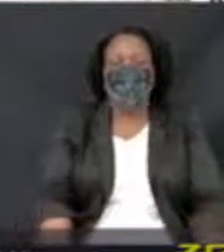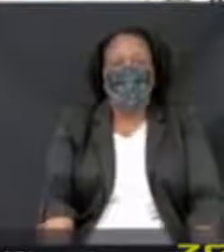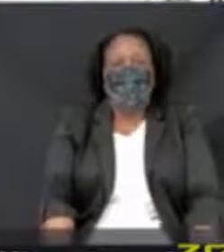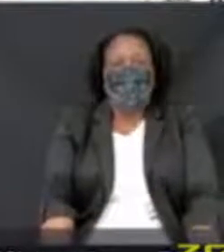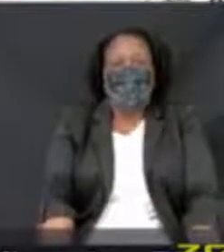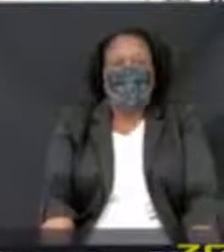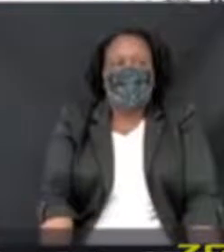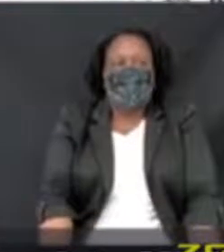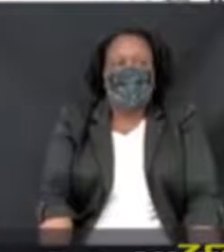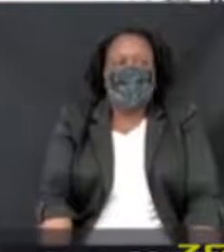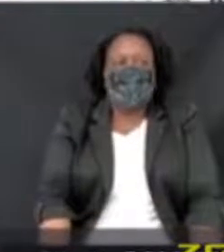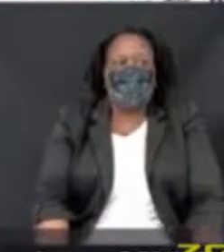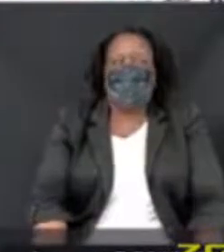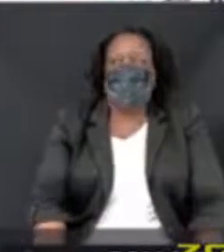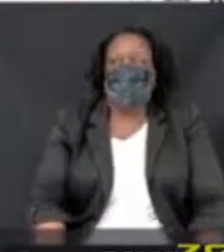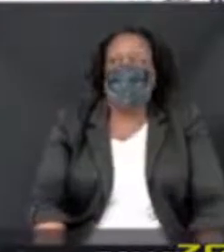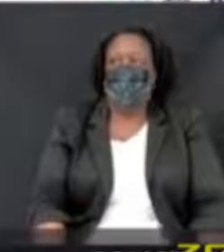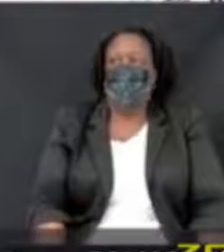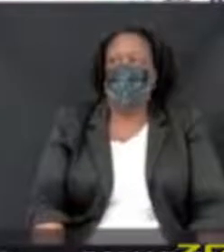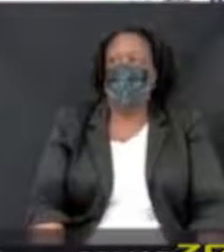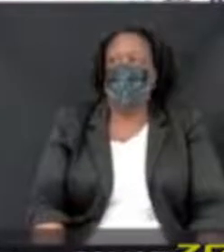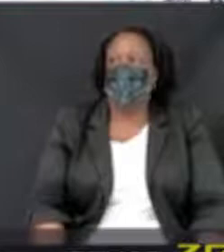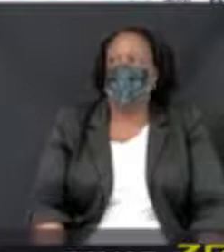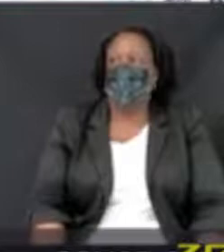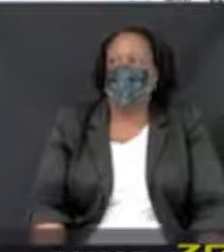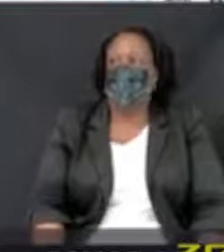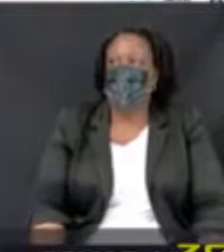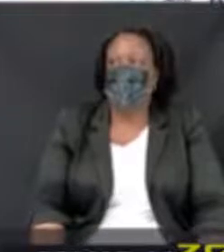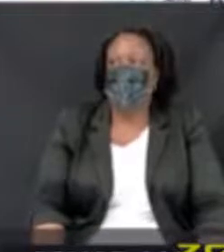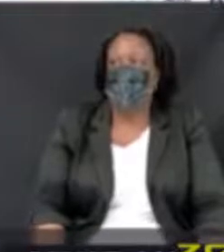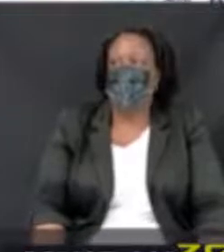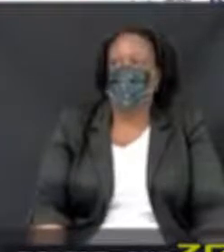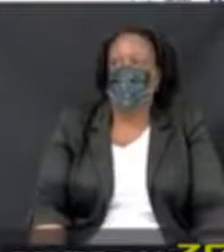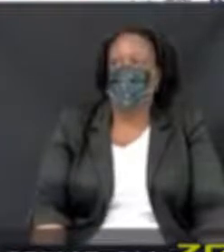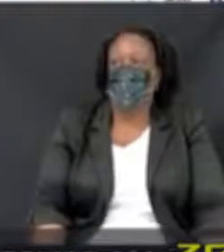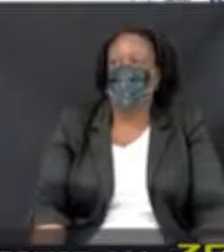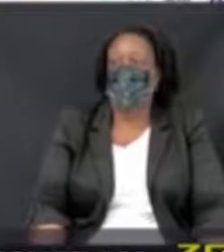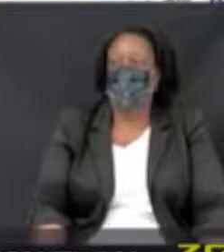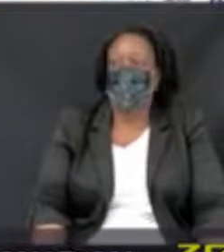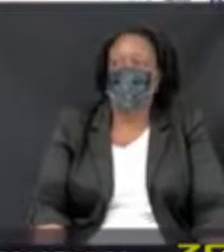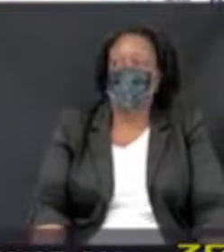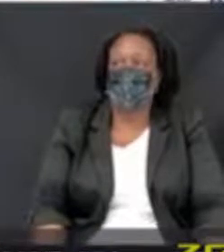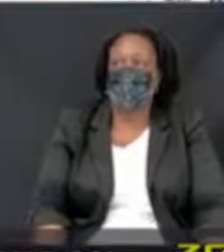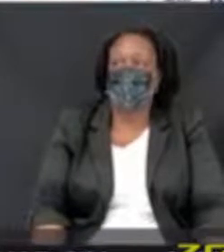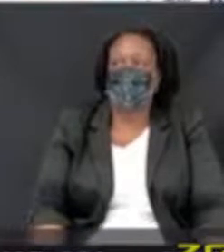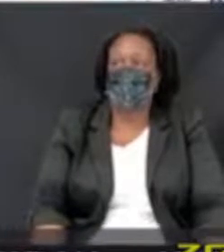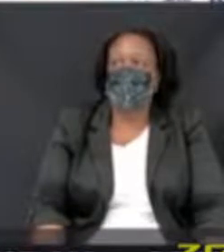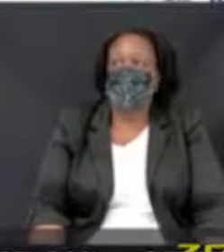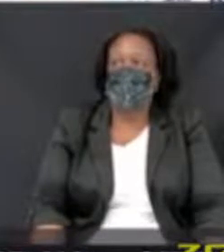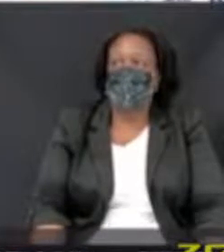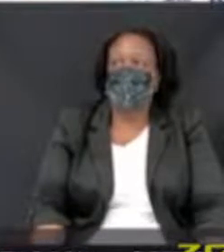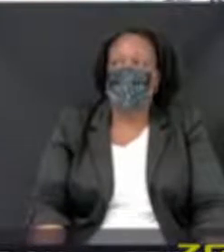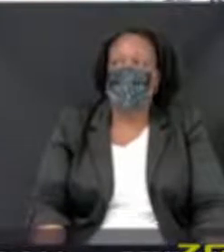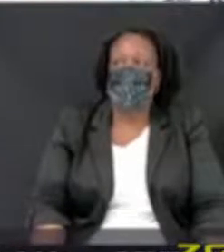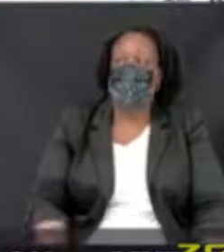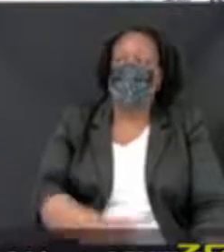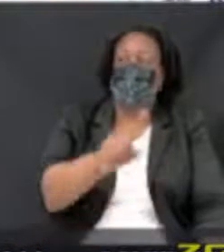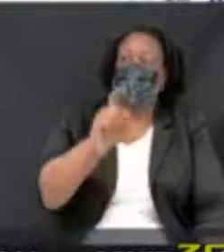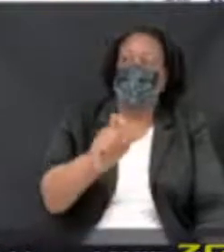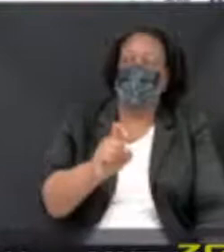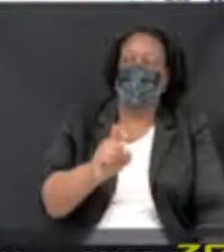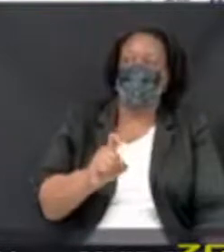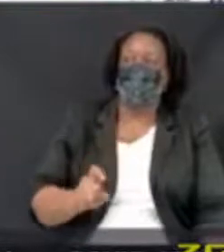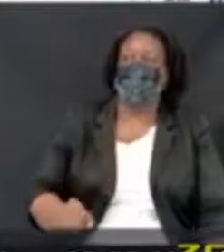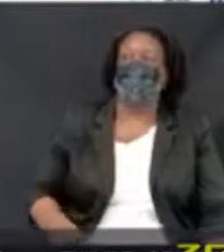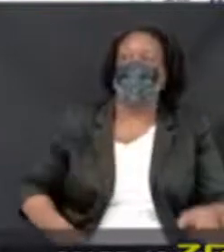Thank you, Mr. Samuel. Compliance, that's the key. This next question, if an